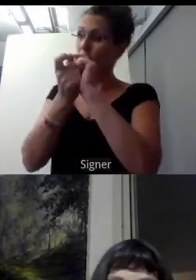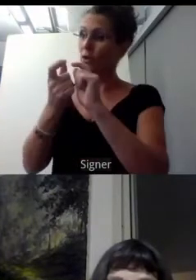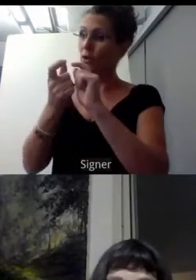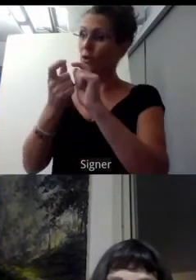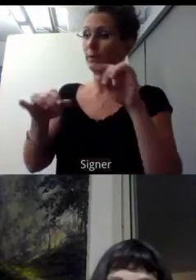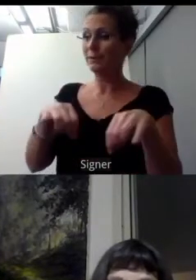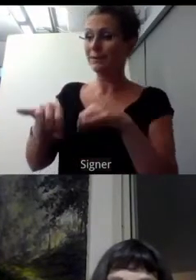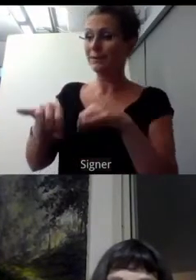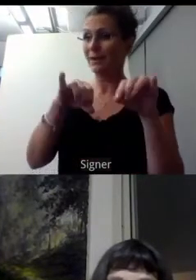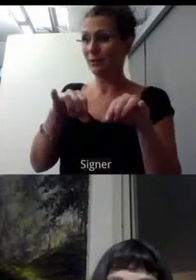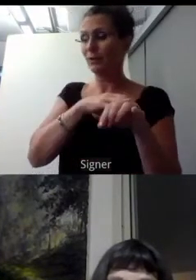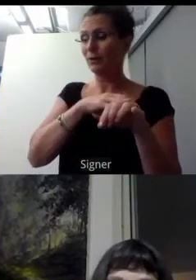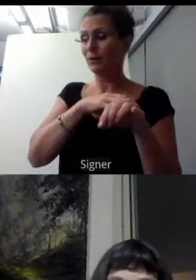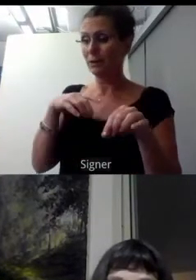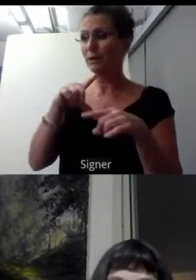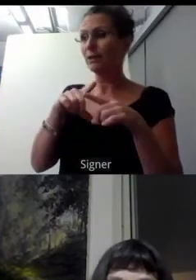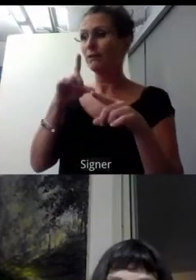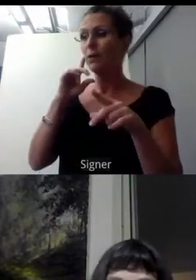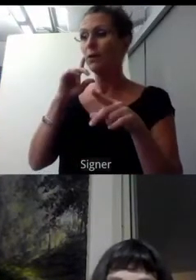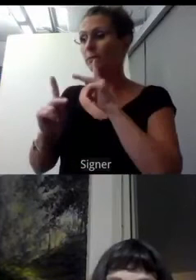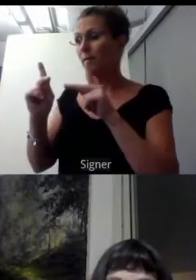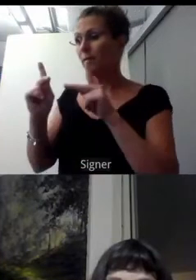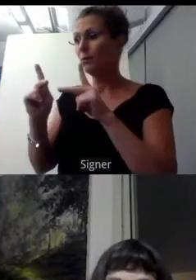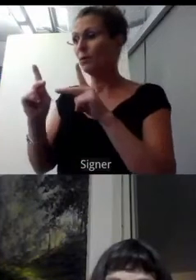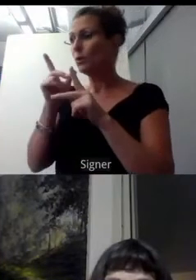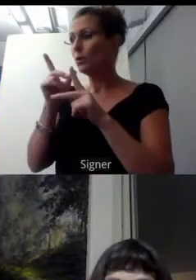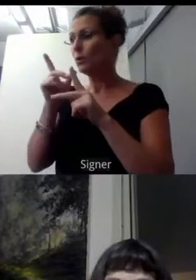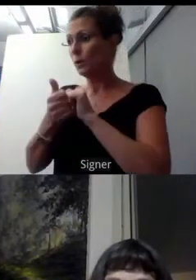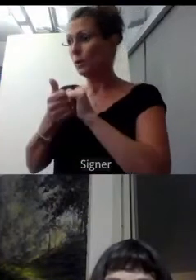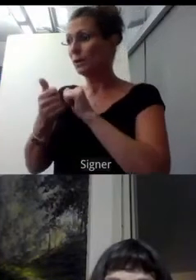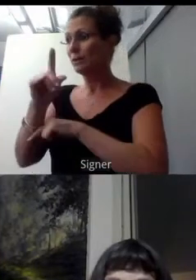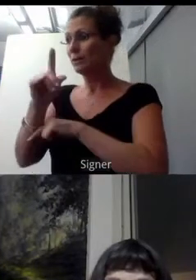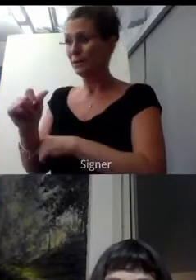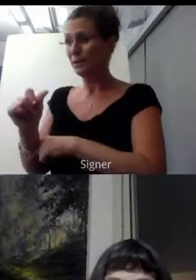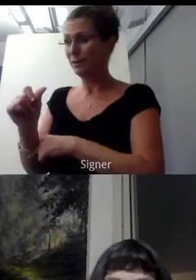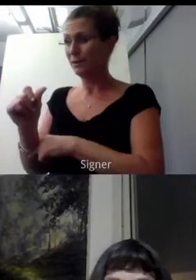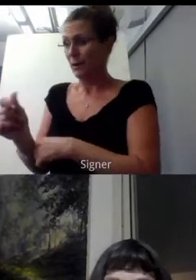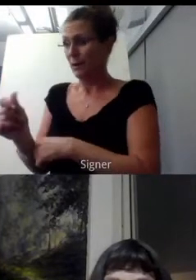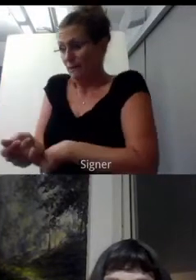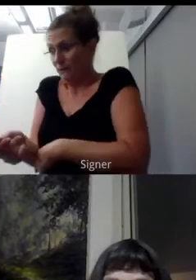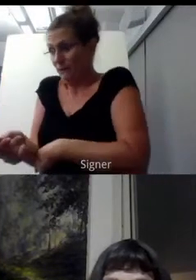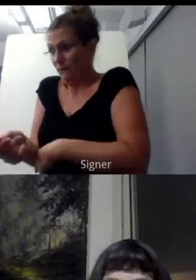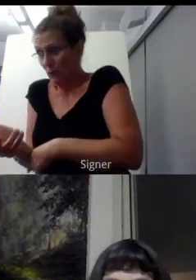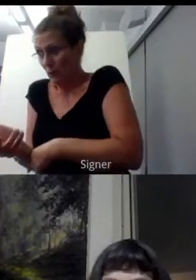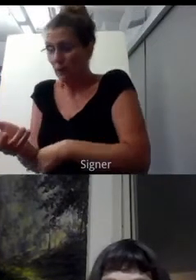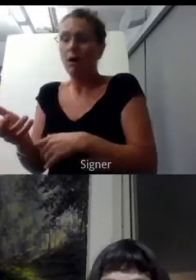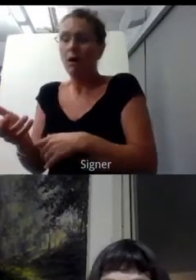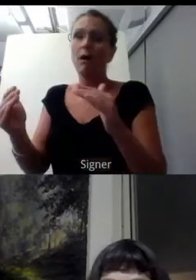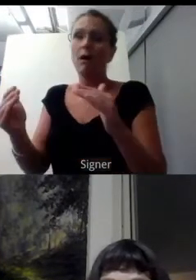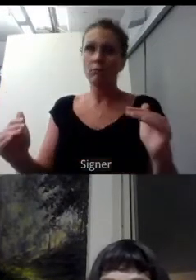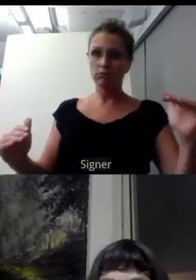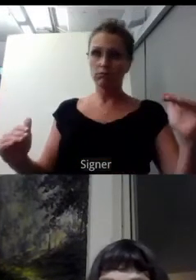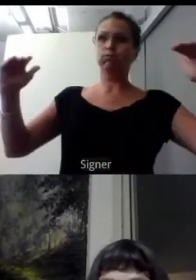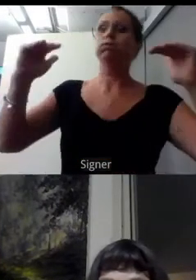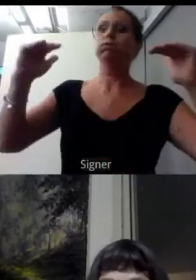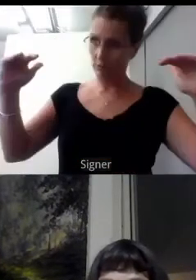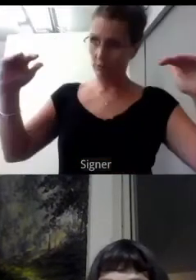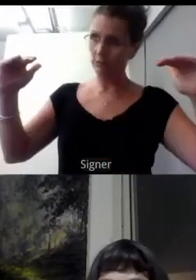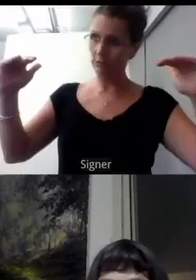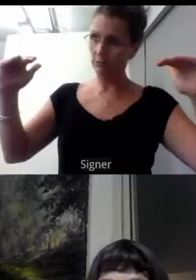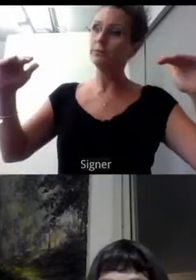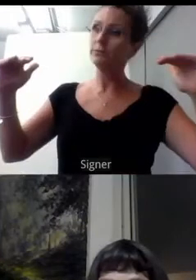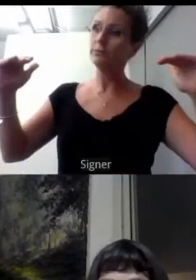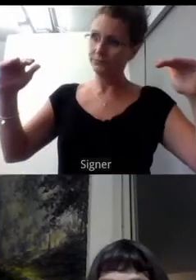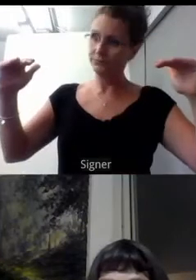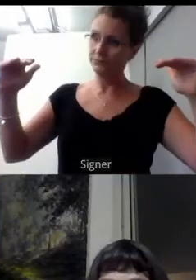were in the minority to when they were in a position of an equal number of seats, and that made a